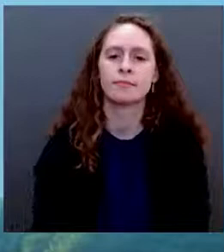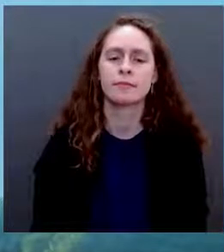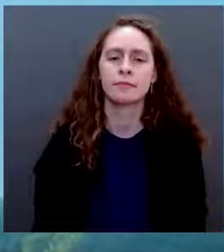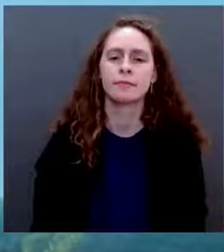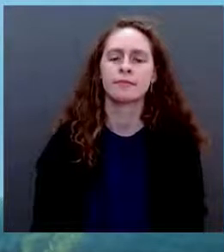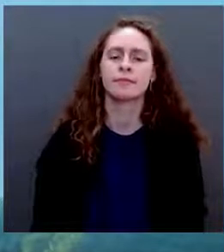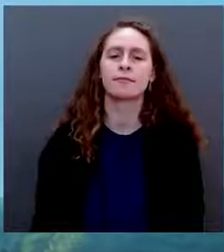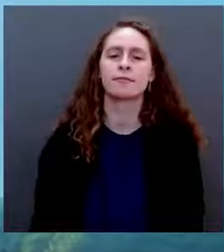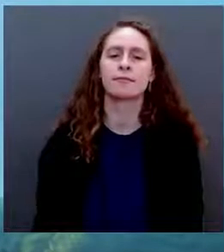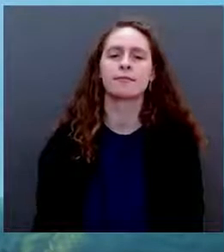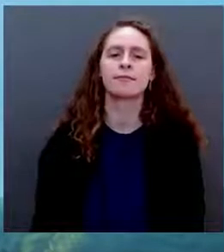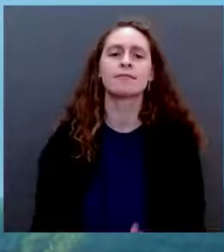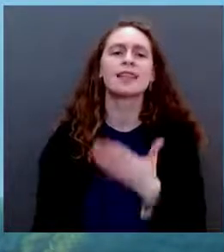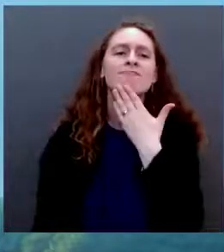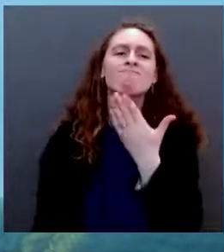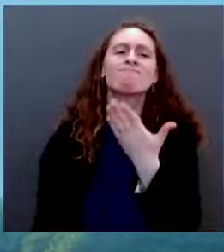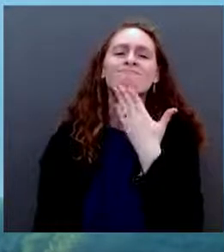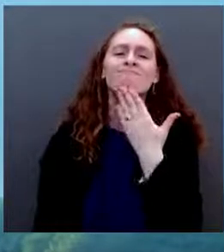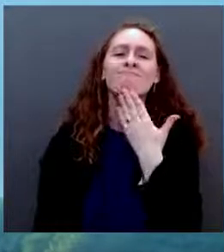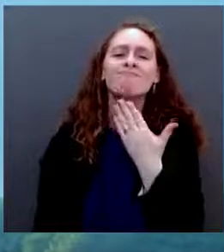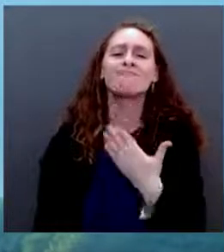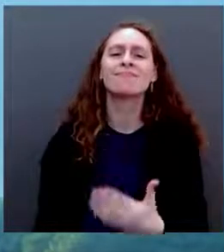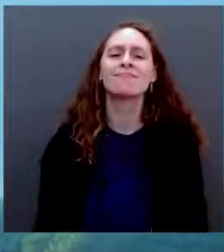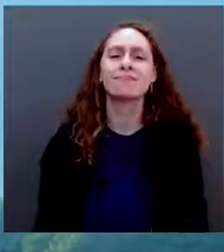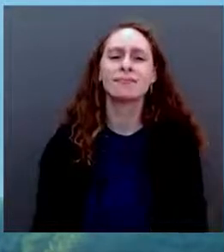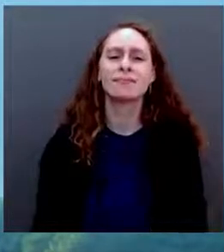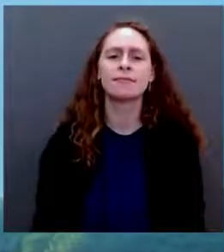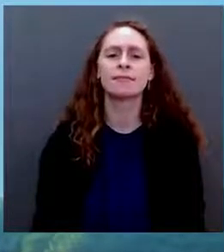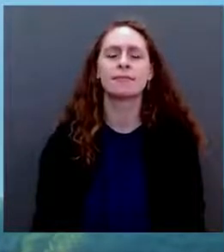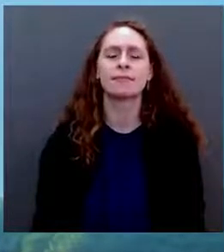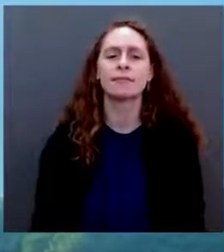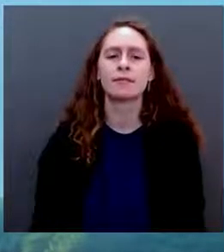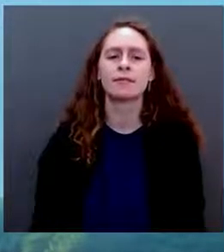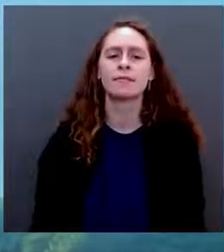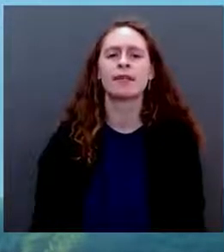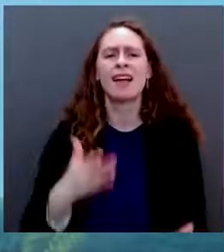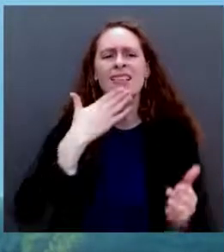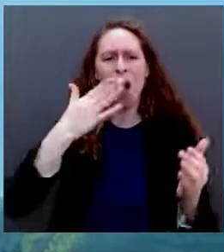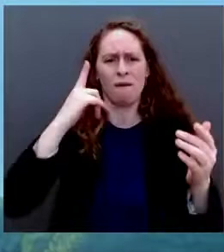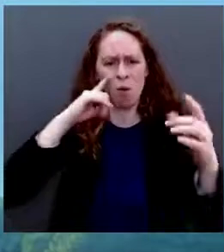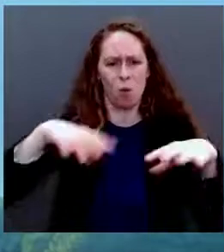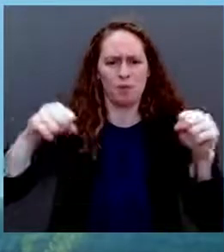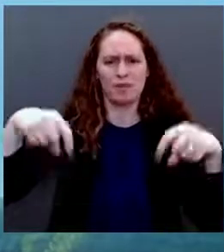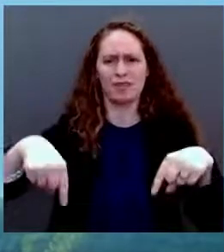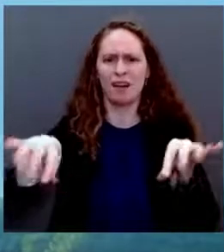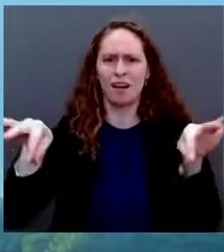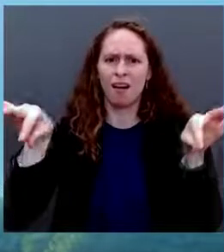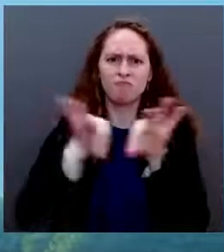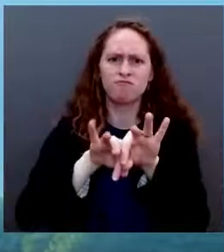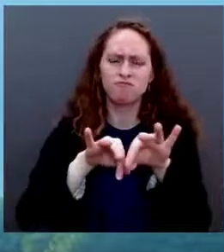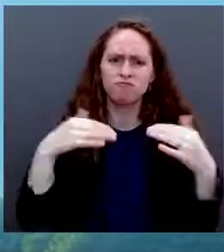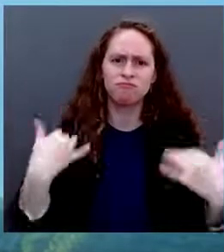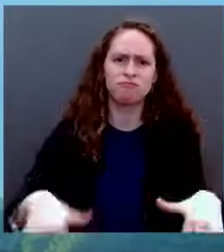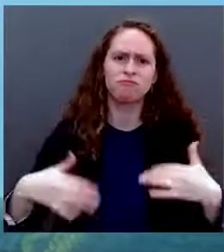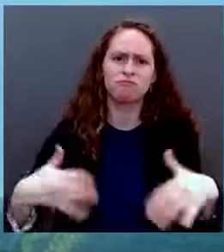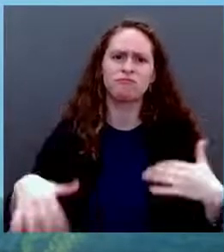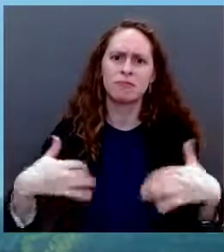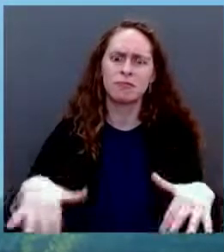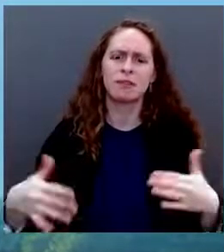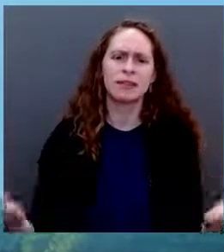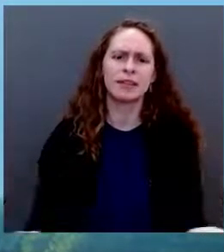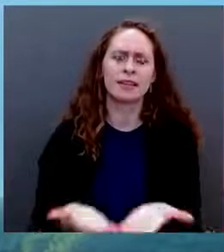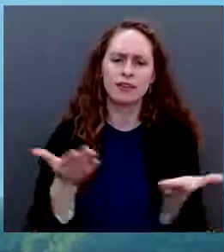America. You know, this is on our minds of all of our farmers and ranchers throughout the